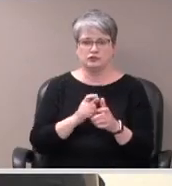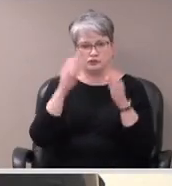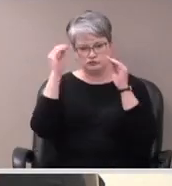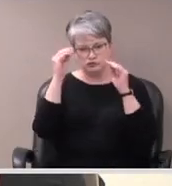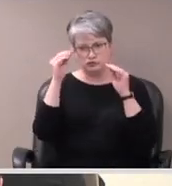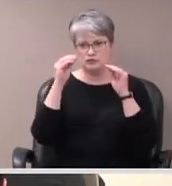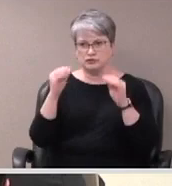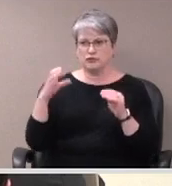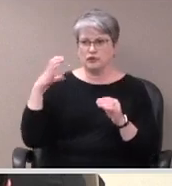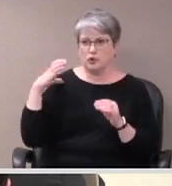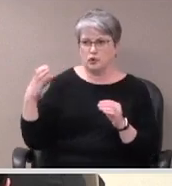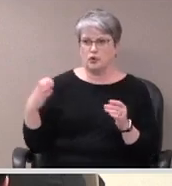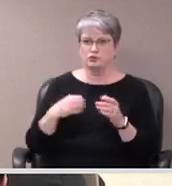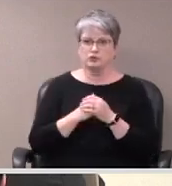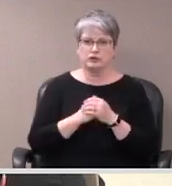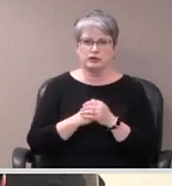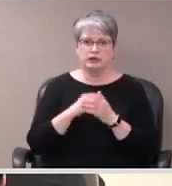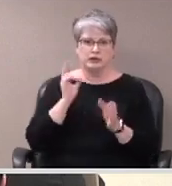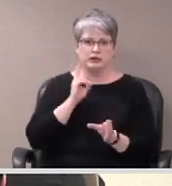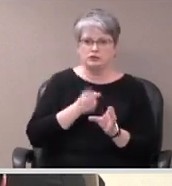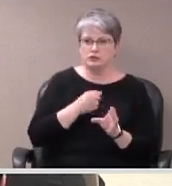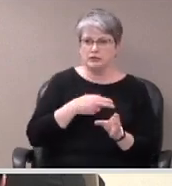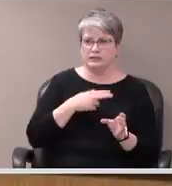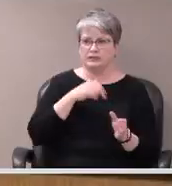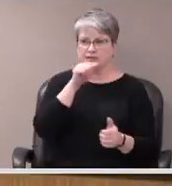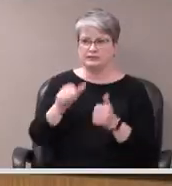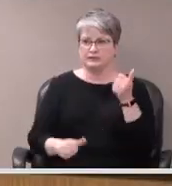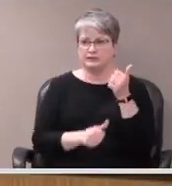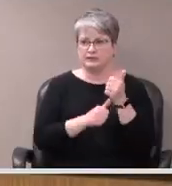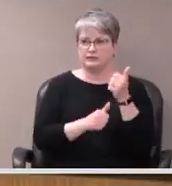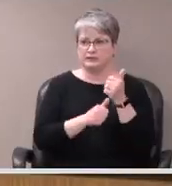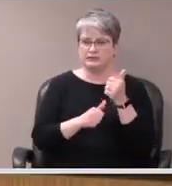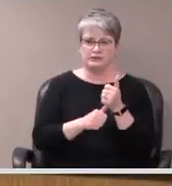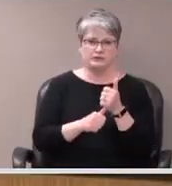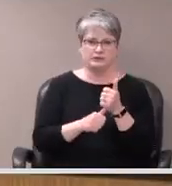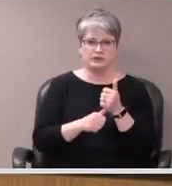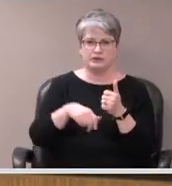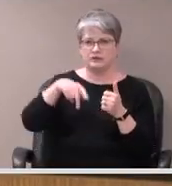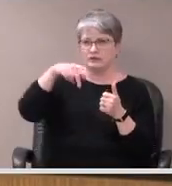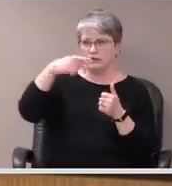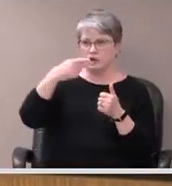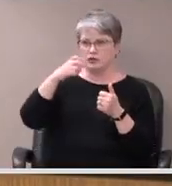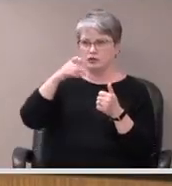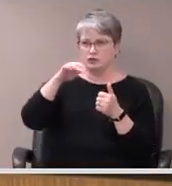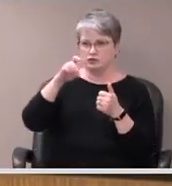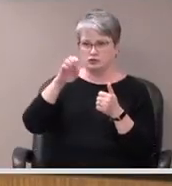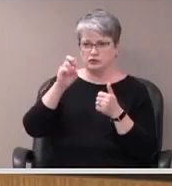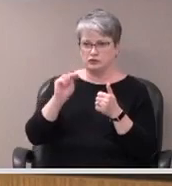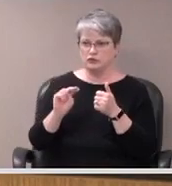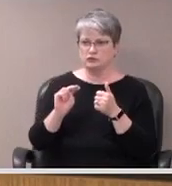and joining her in the recognition is Assistant Superintendent Paige Hartstern.